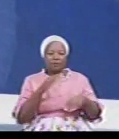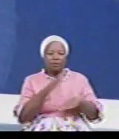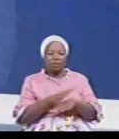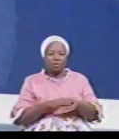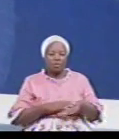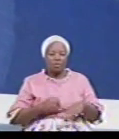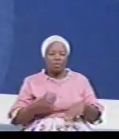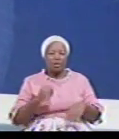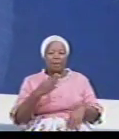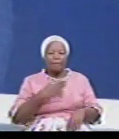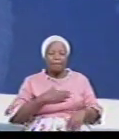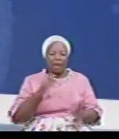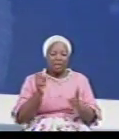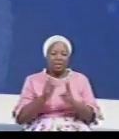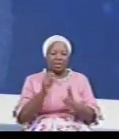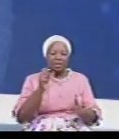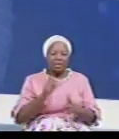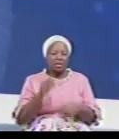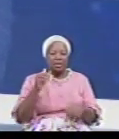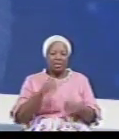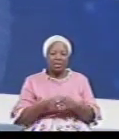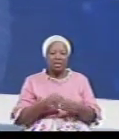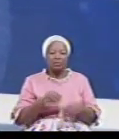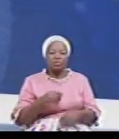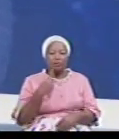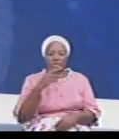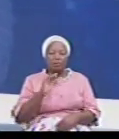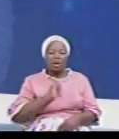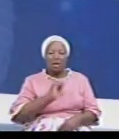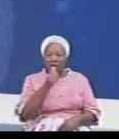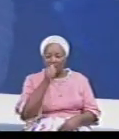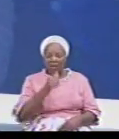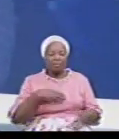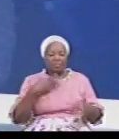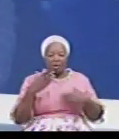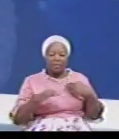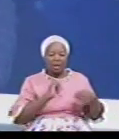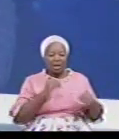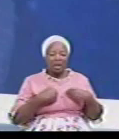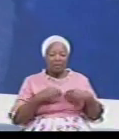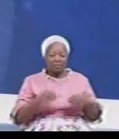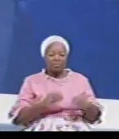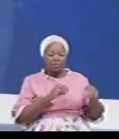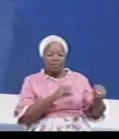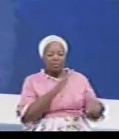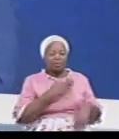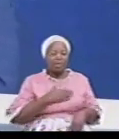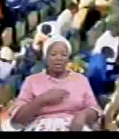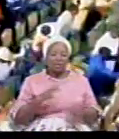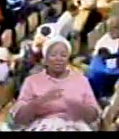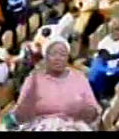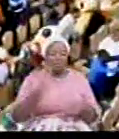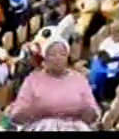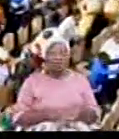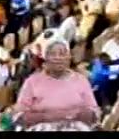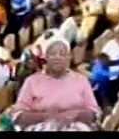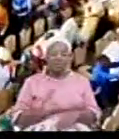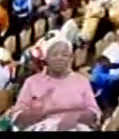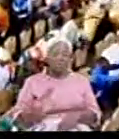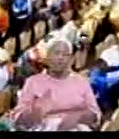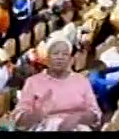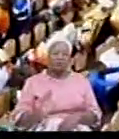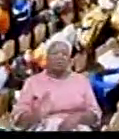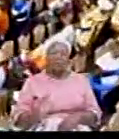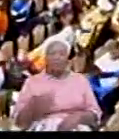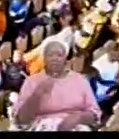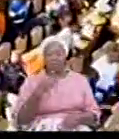elect, in whom my soul delighted, I have put my spirit upon him. Let somebody say amen. Amen. He